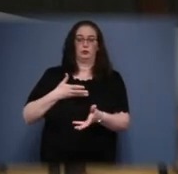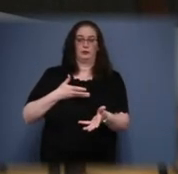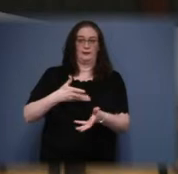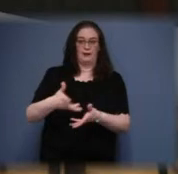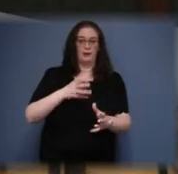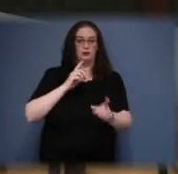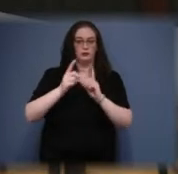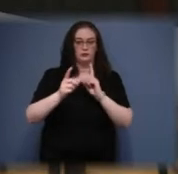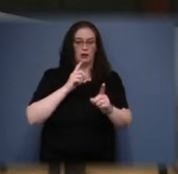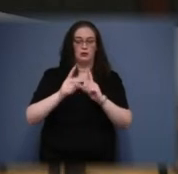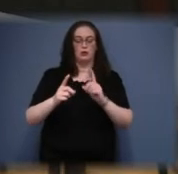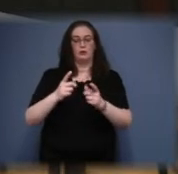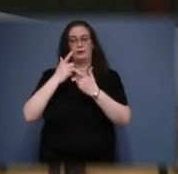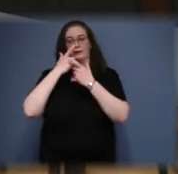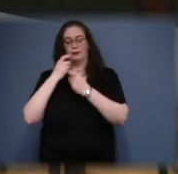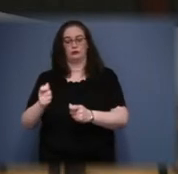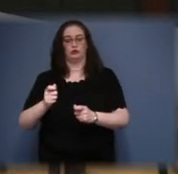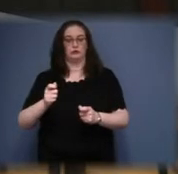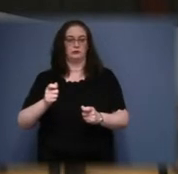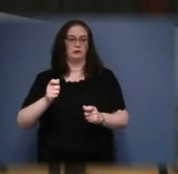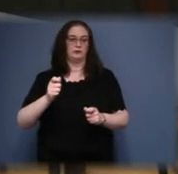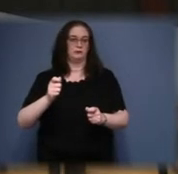with interested constituents.